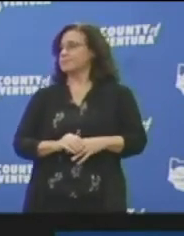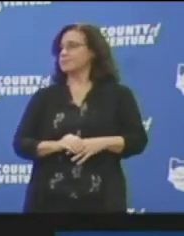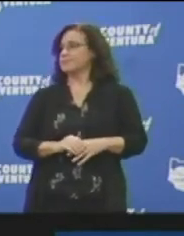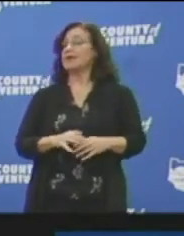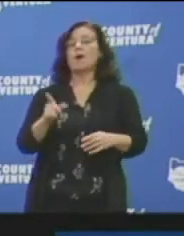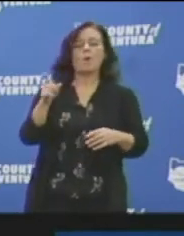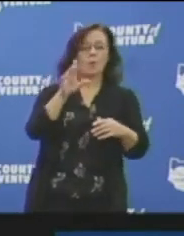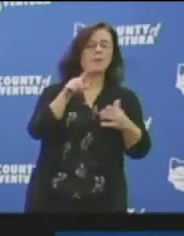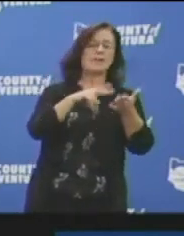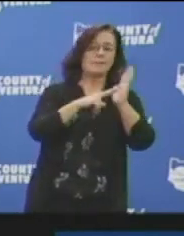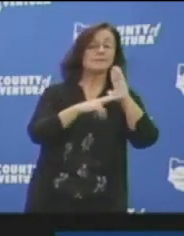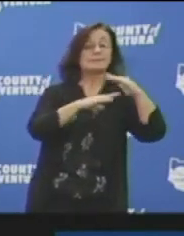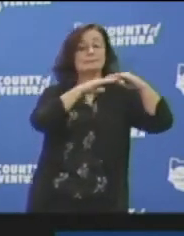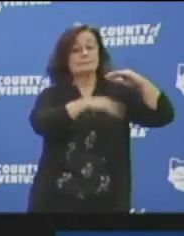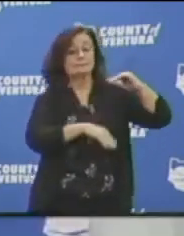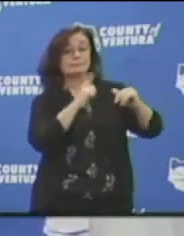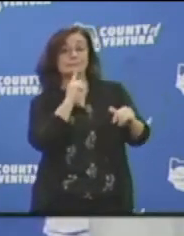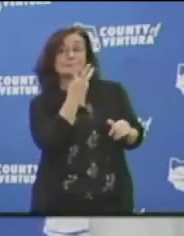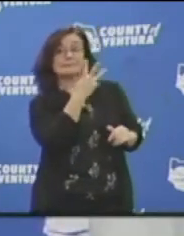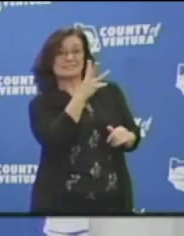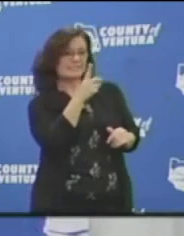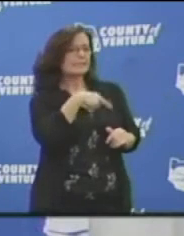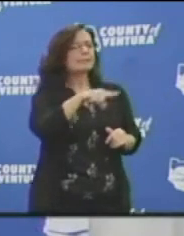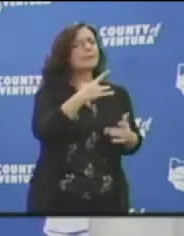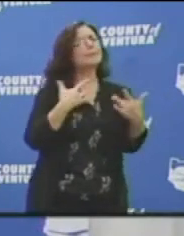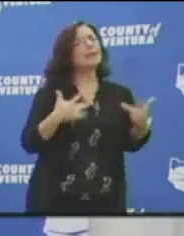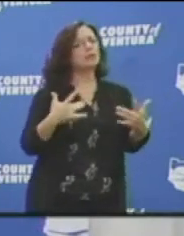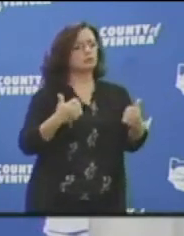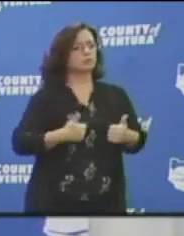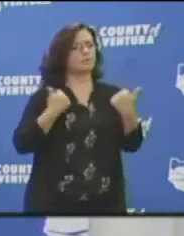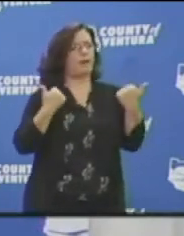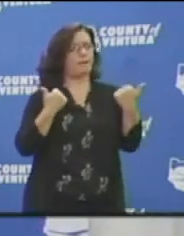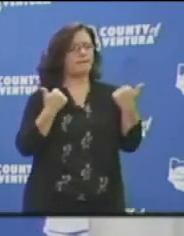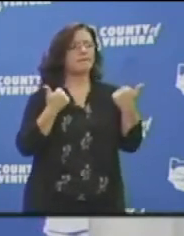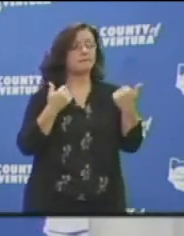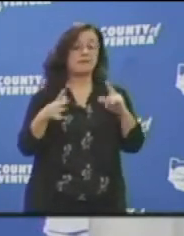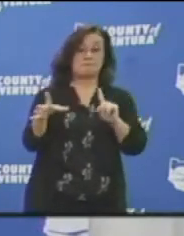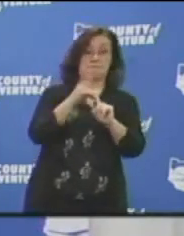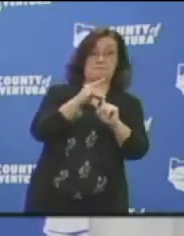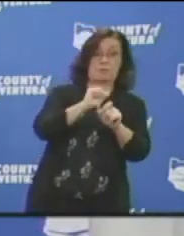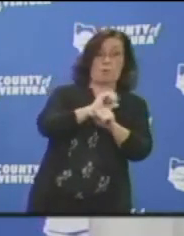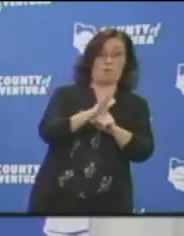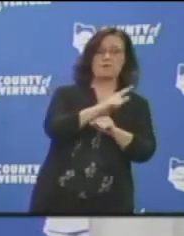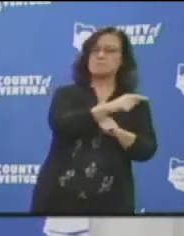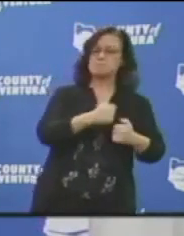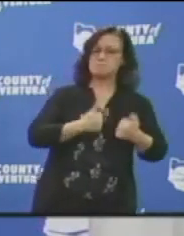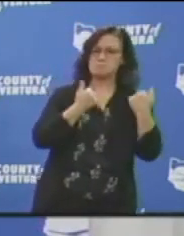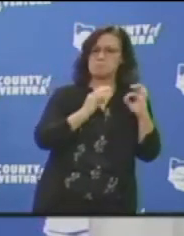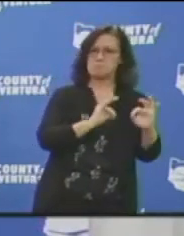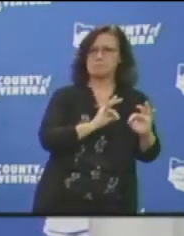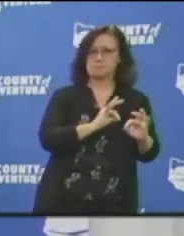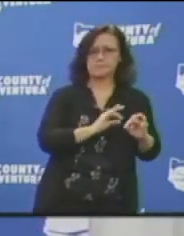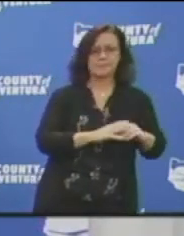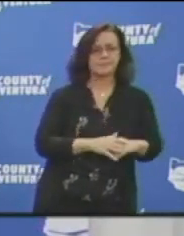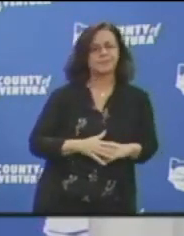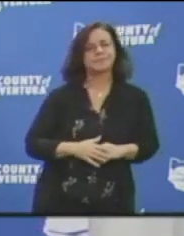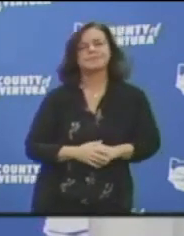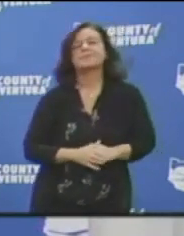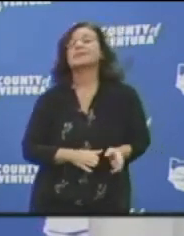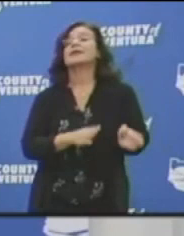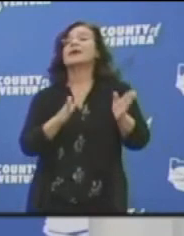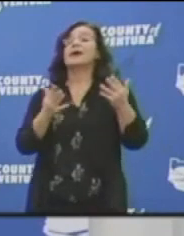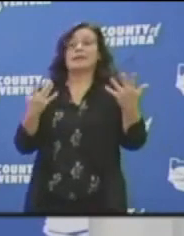those are my comments for the day. I would like to introduce Dr. Tara Paterson. She's